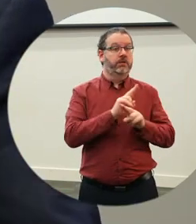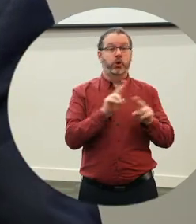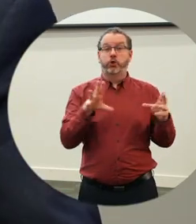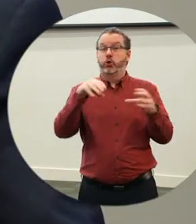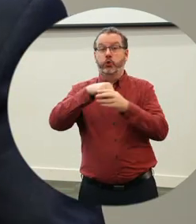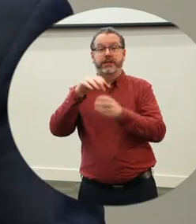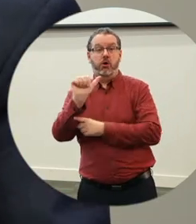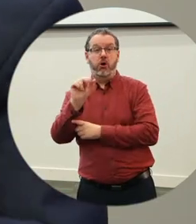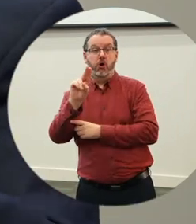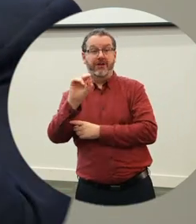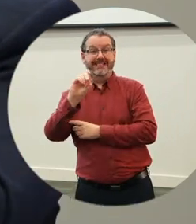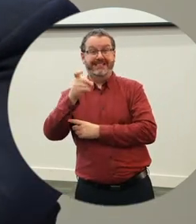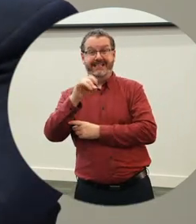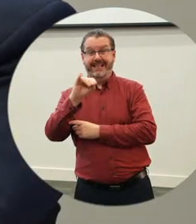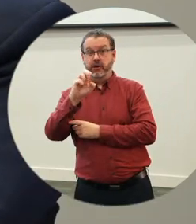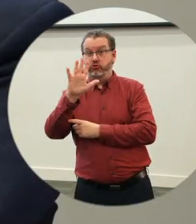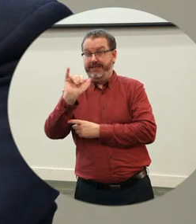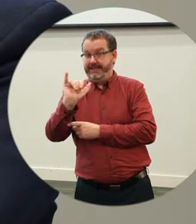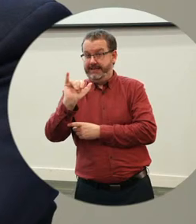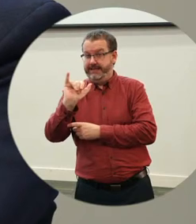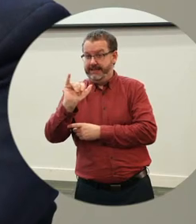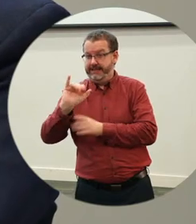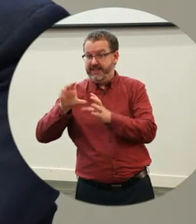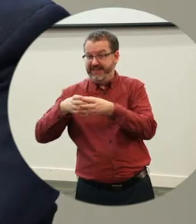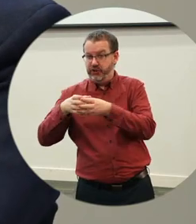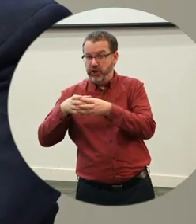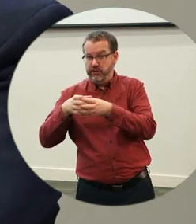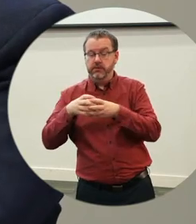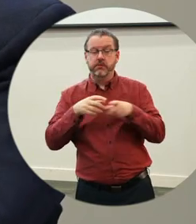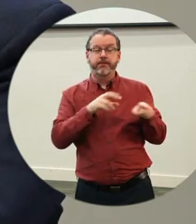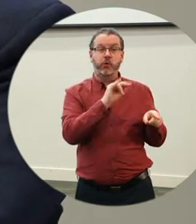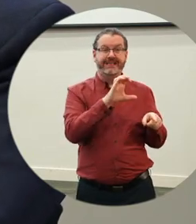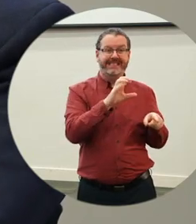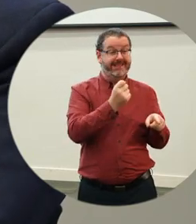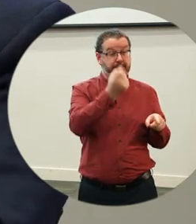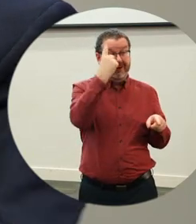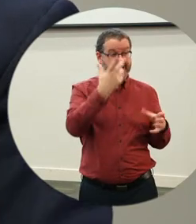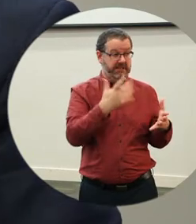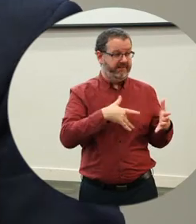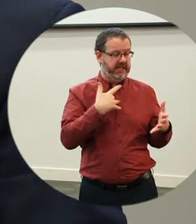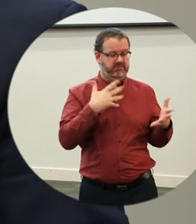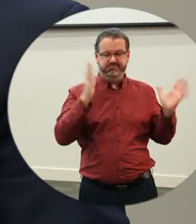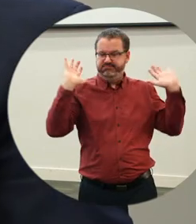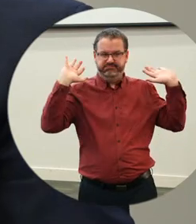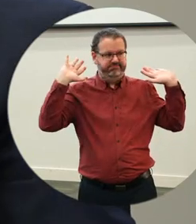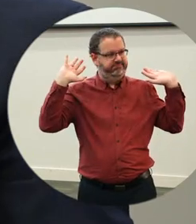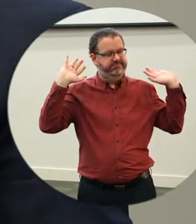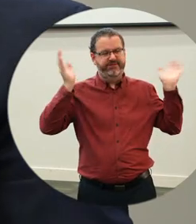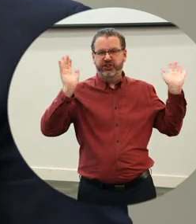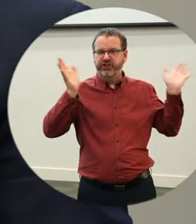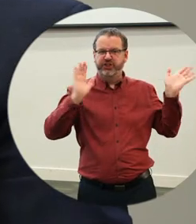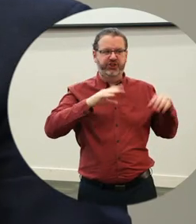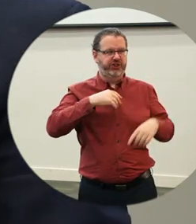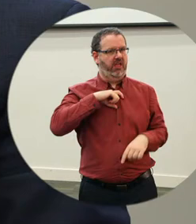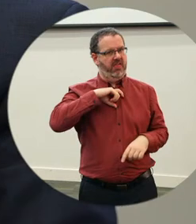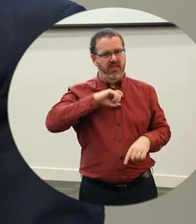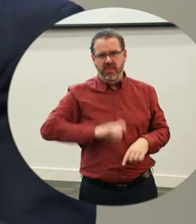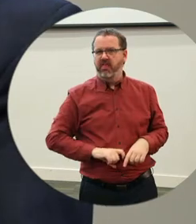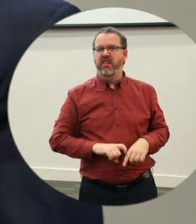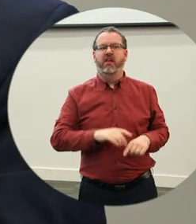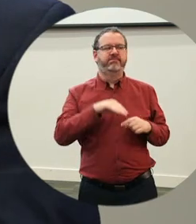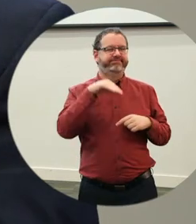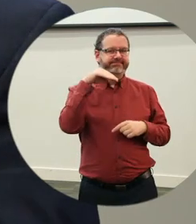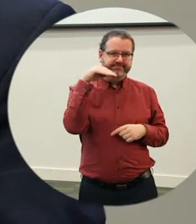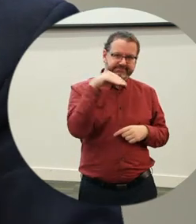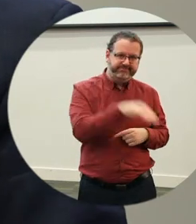auxiliary division there. Their morale was broken. A lot of them they got a really